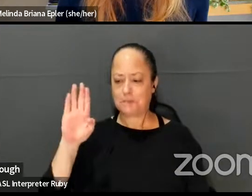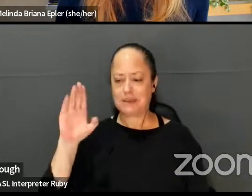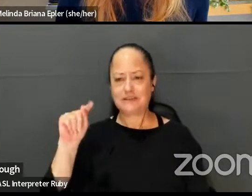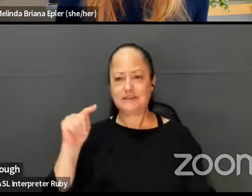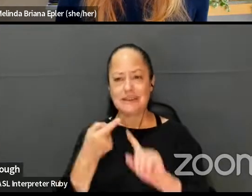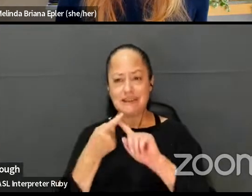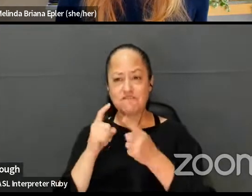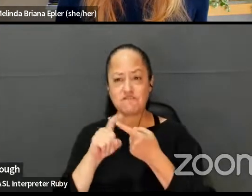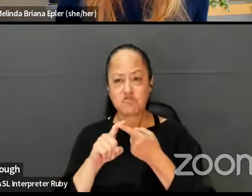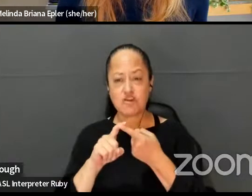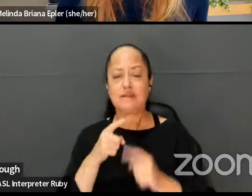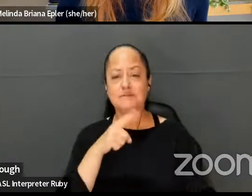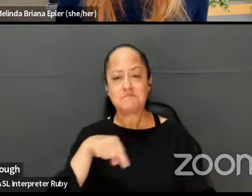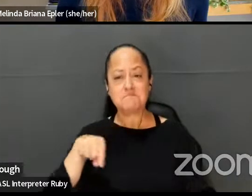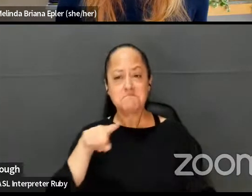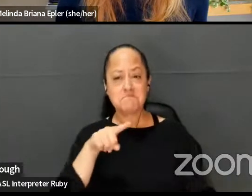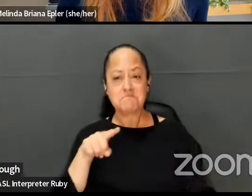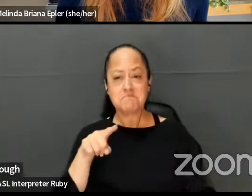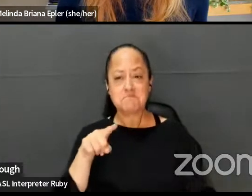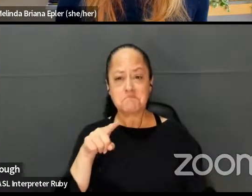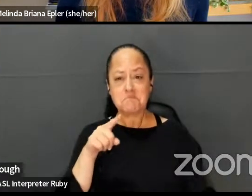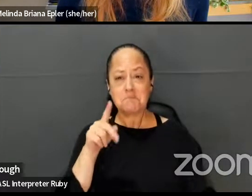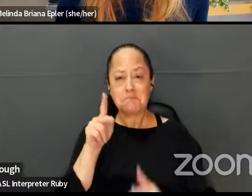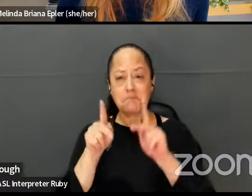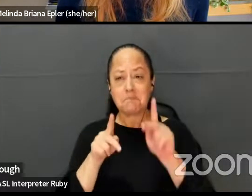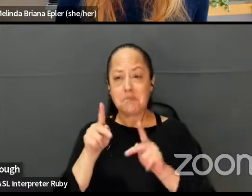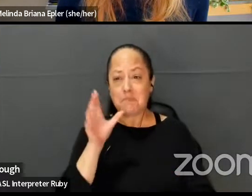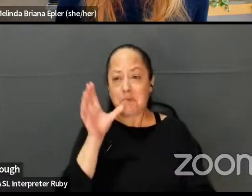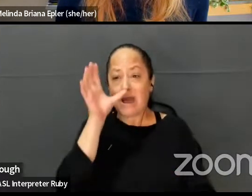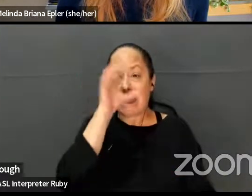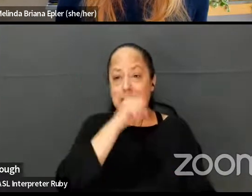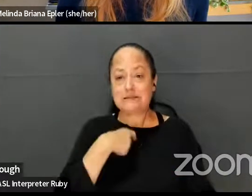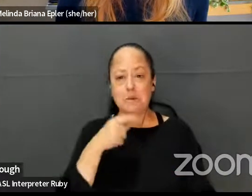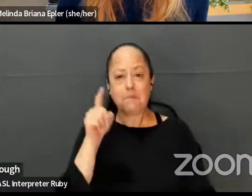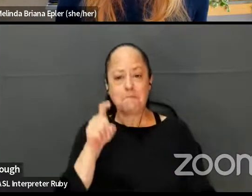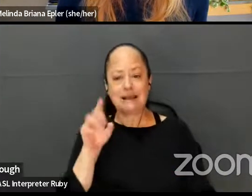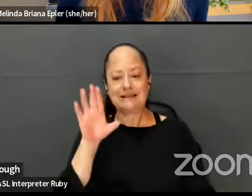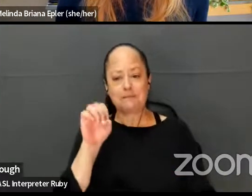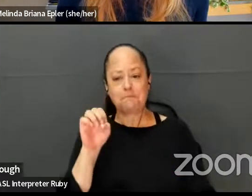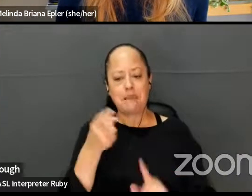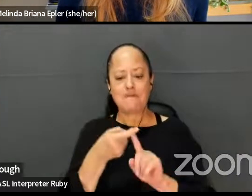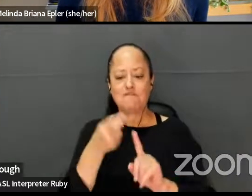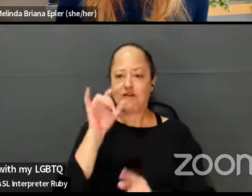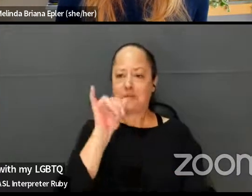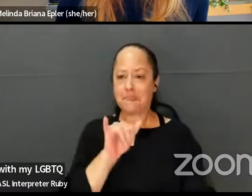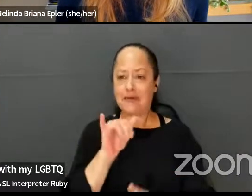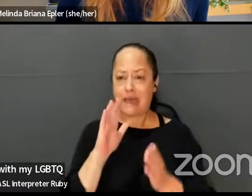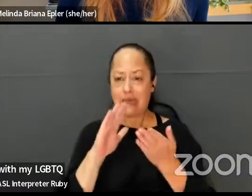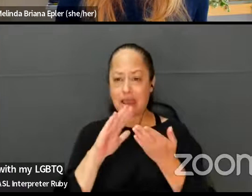so that people just assume that I must be from that community.